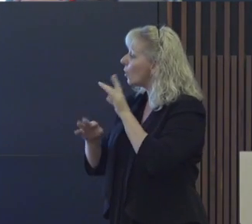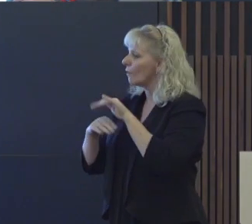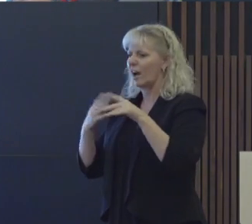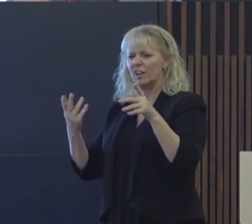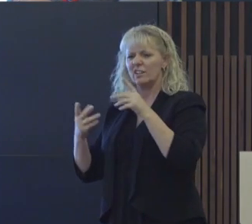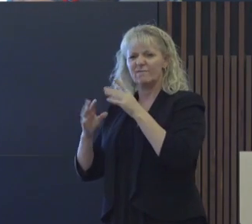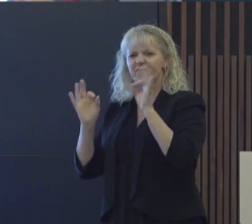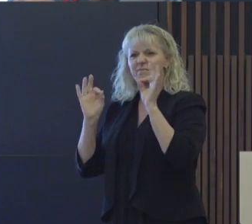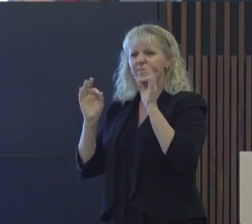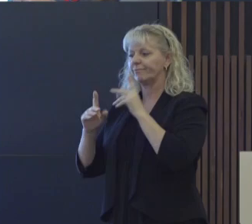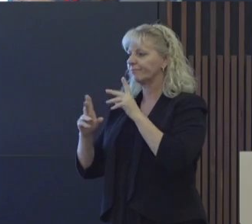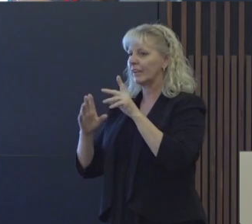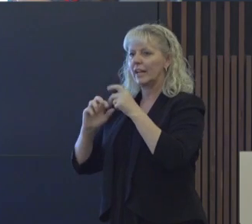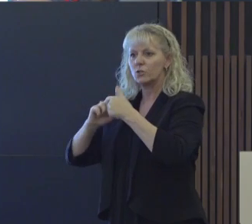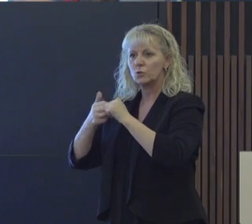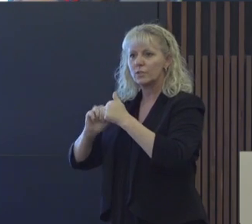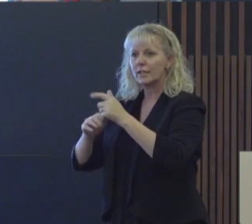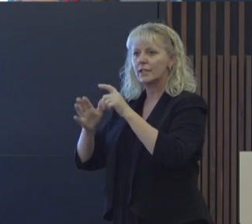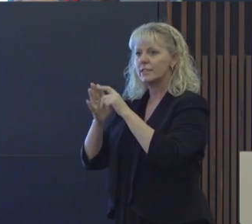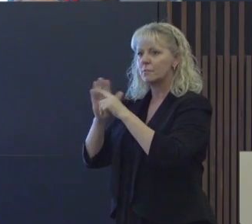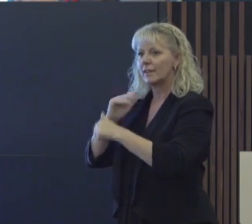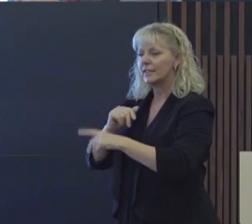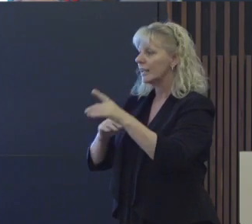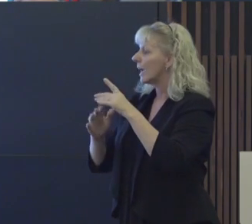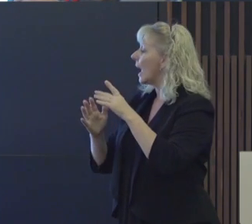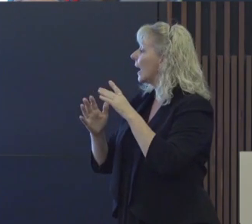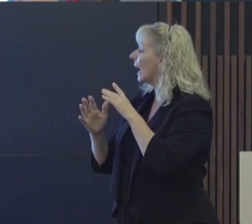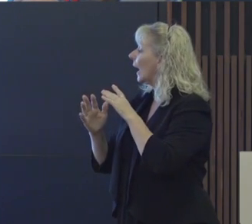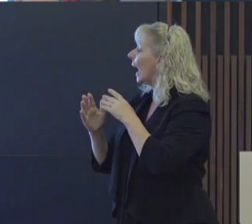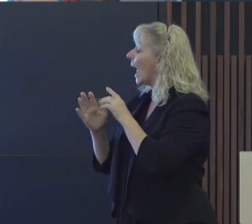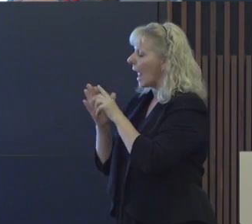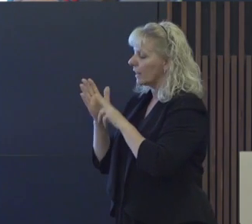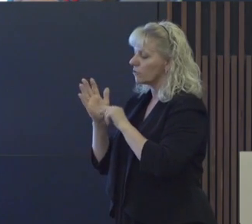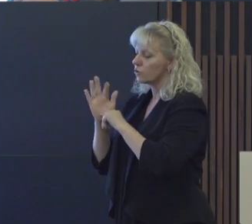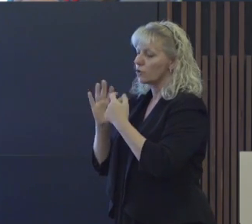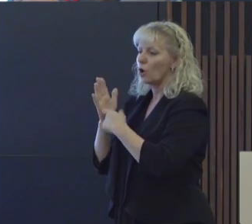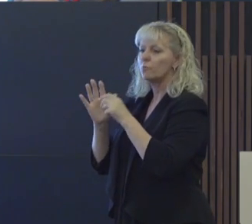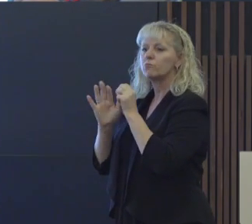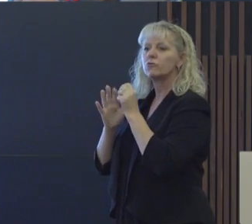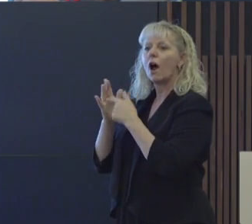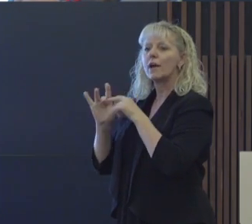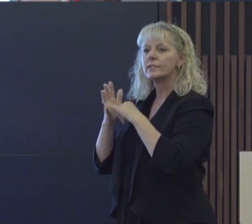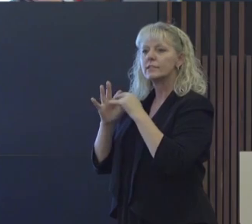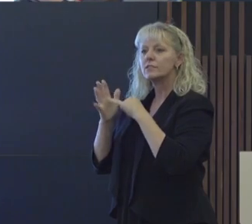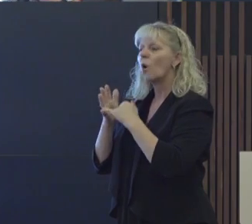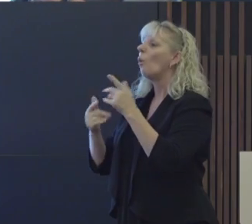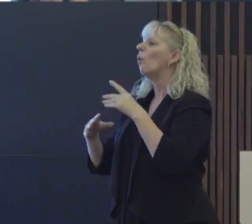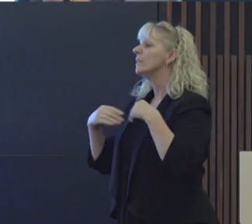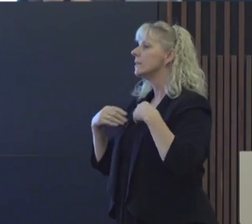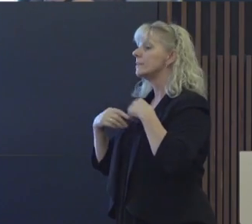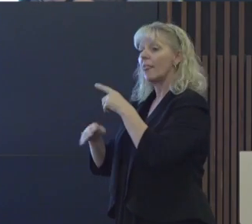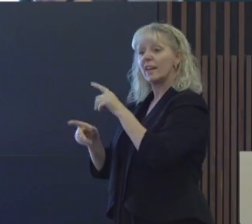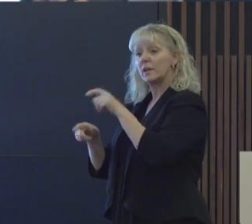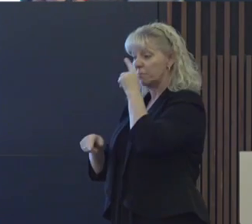particular issues in Australian Disability Enterprises, or business services as they were then, the employees were called consumers